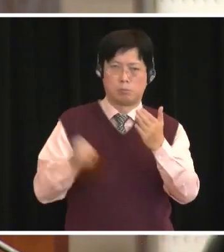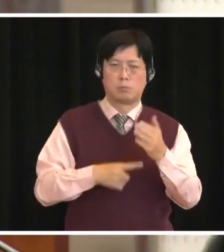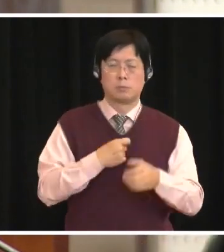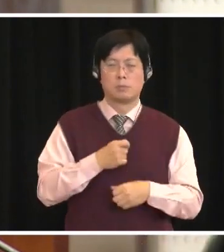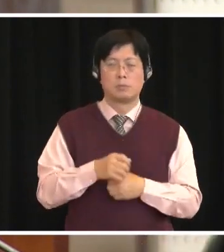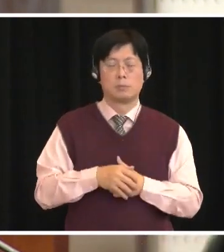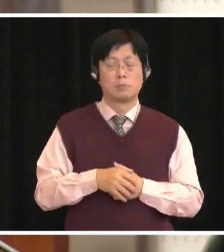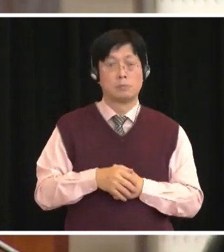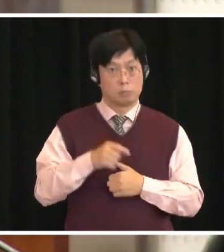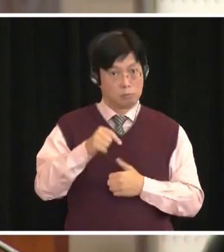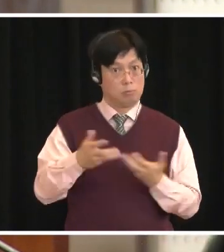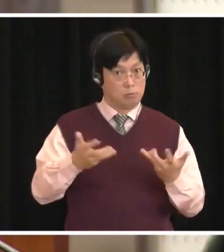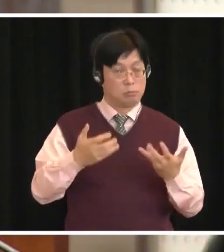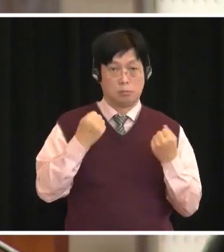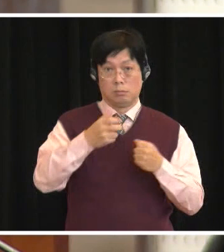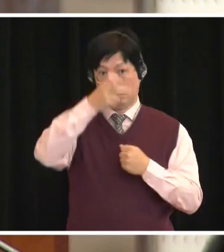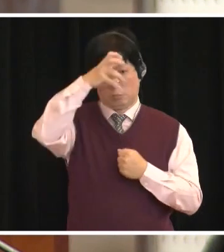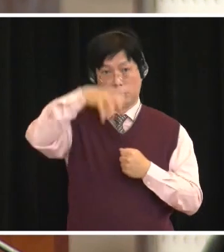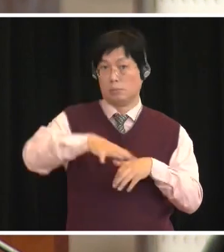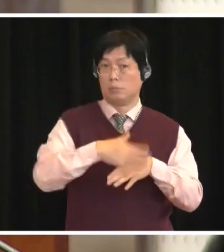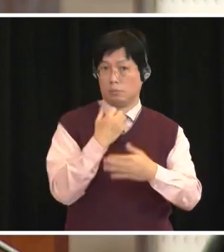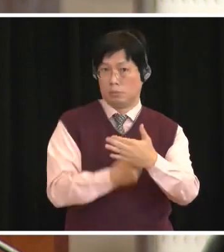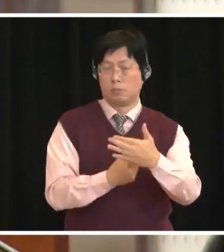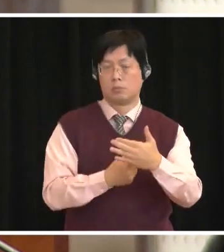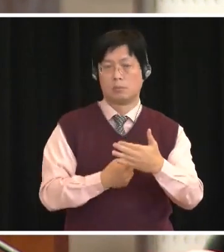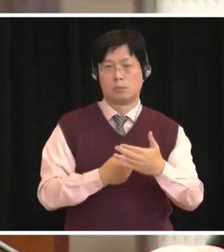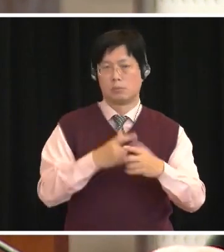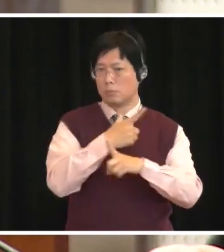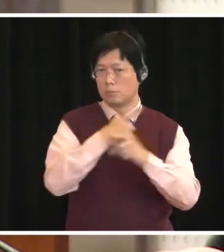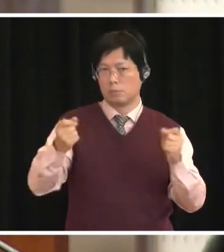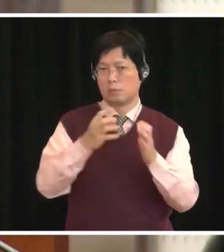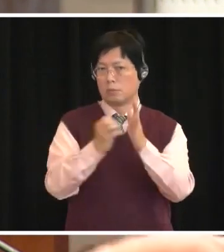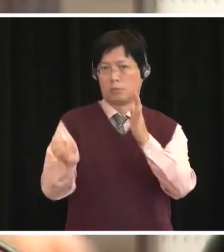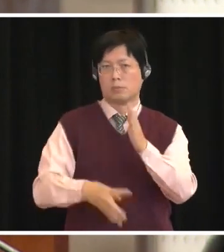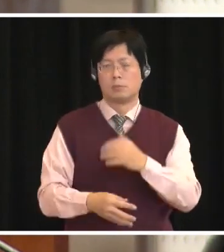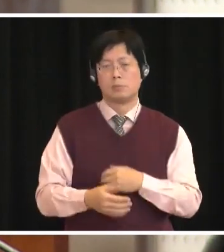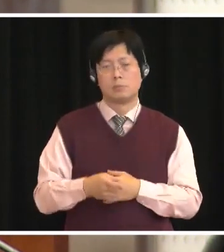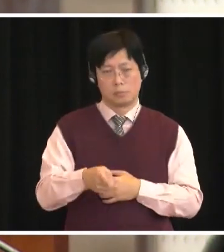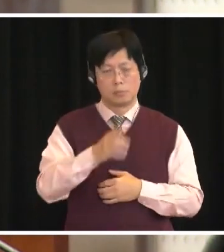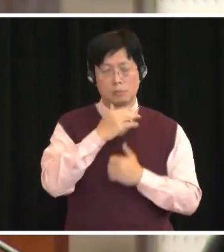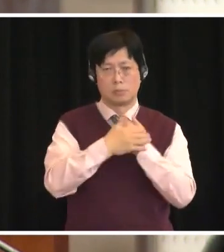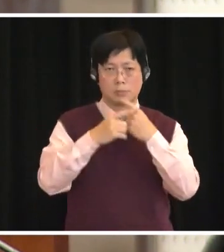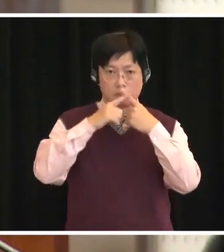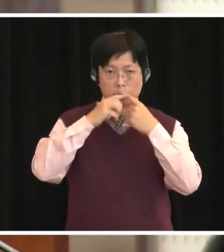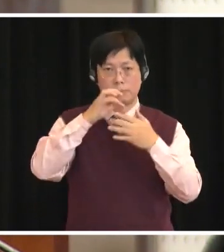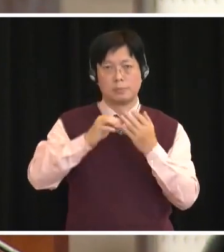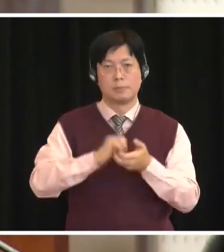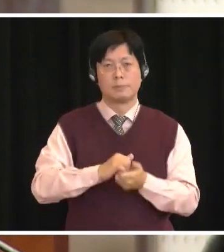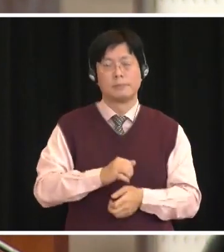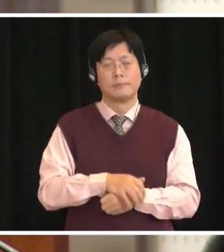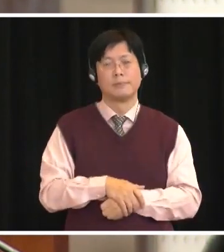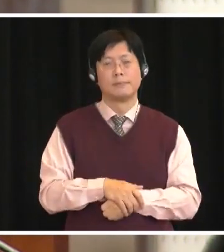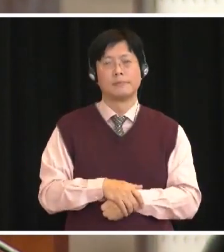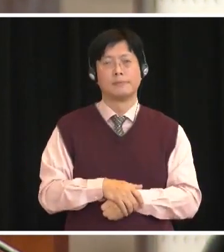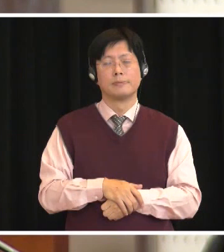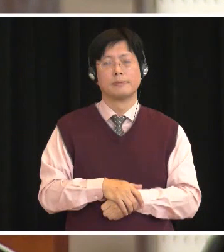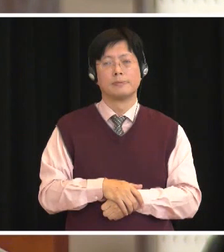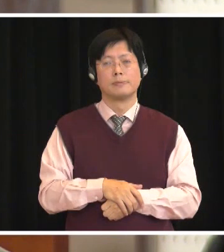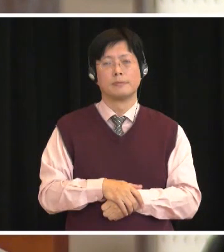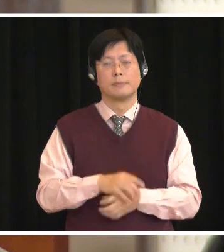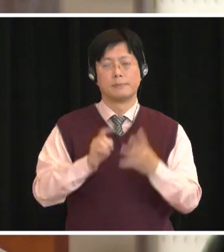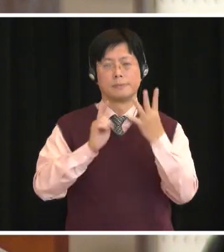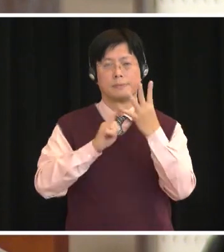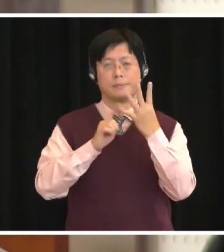ultimately, we will have to destroy all the dossiers in relation to the juvenile or the